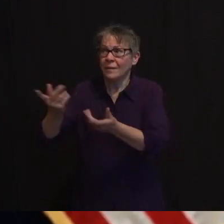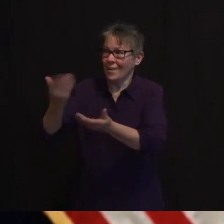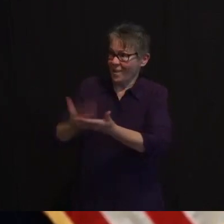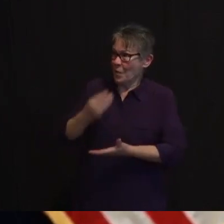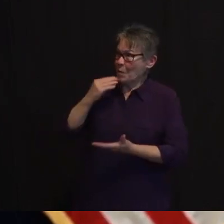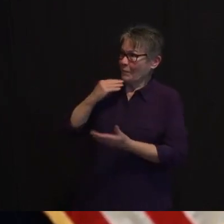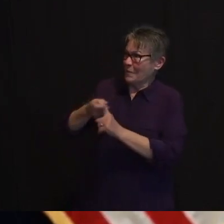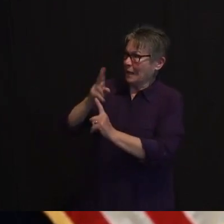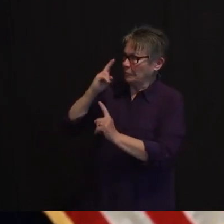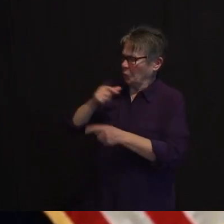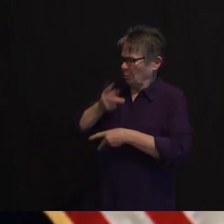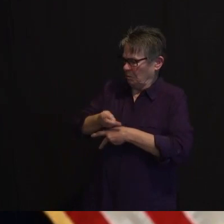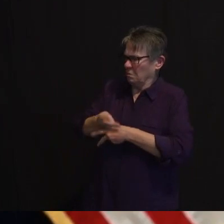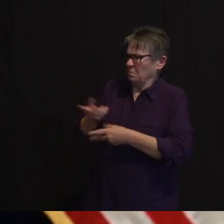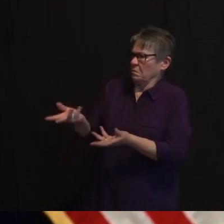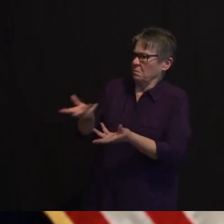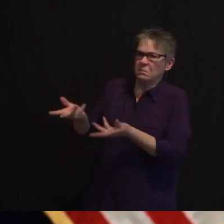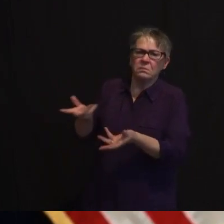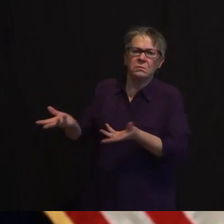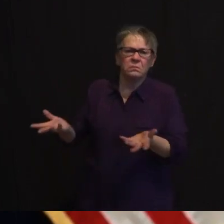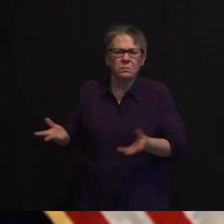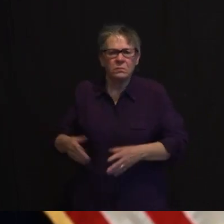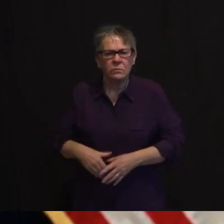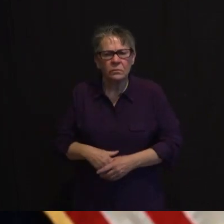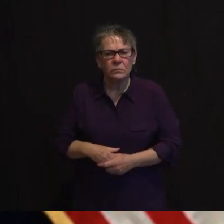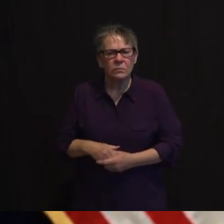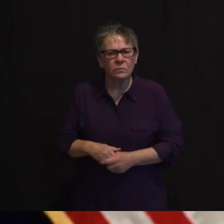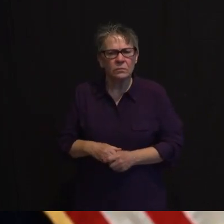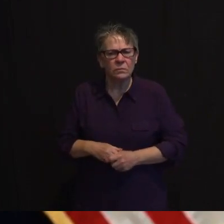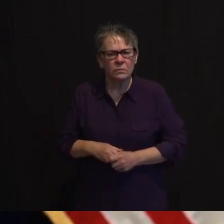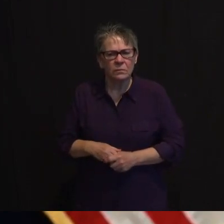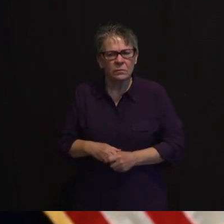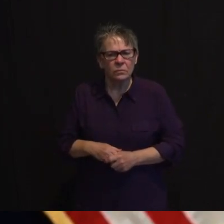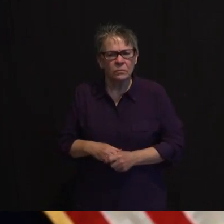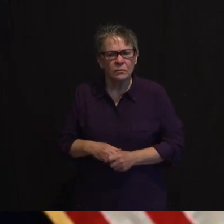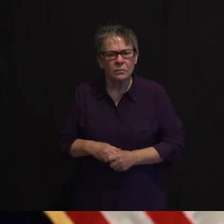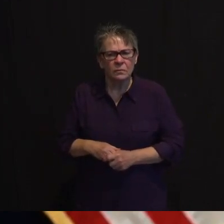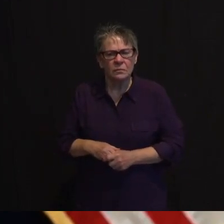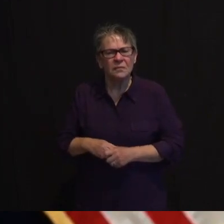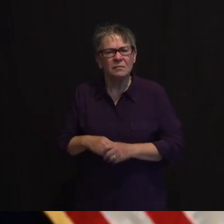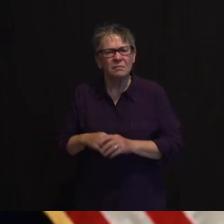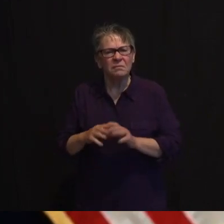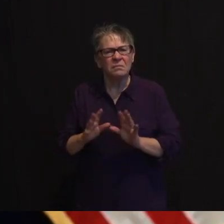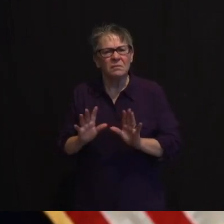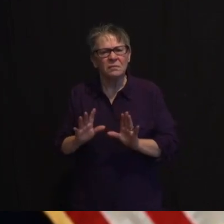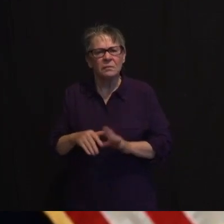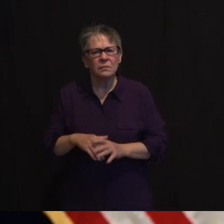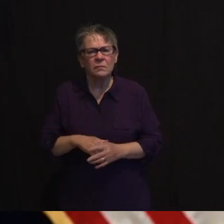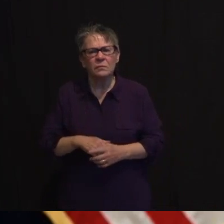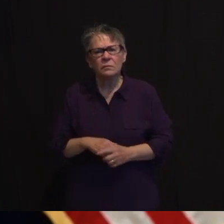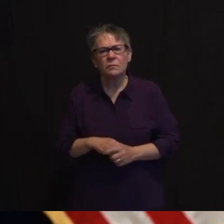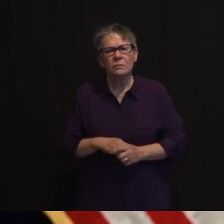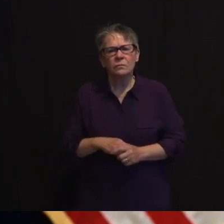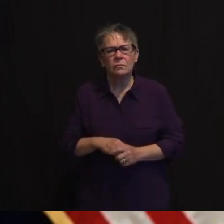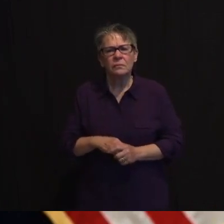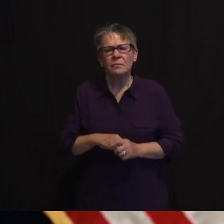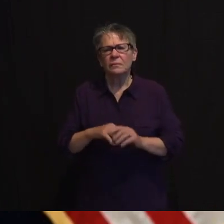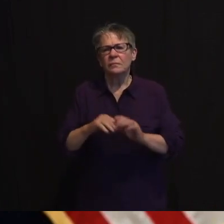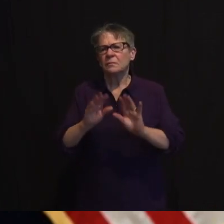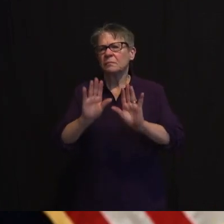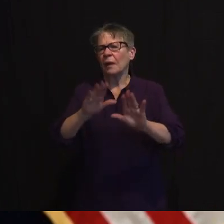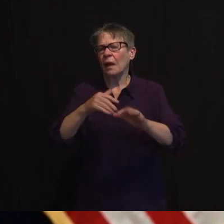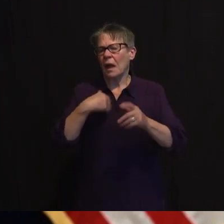Part of the reason why this is both the question on how many hospitalizations and ventilators, I'll answer both in